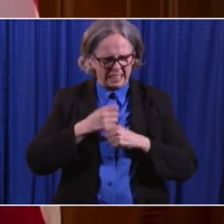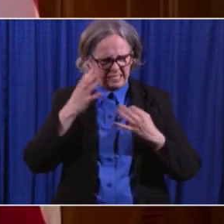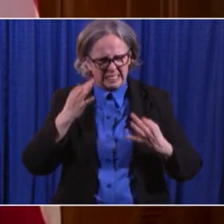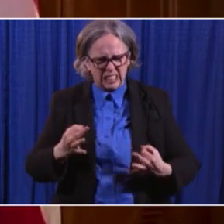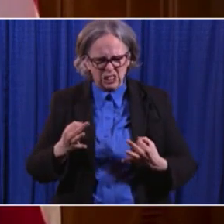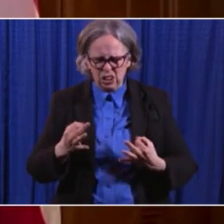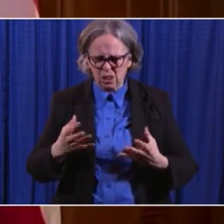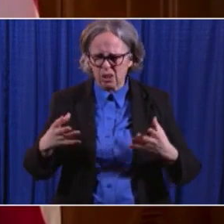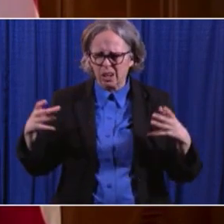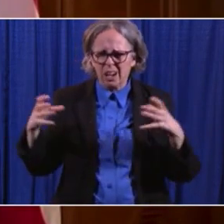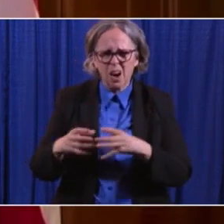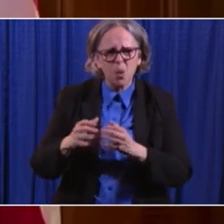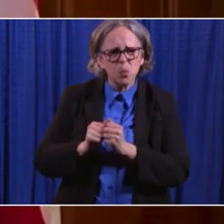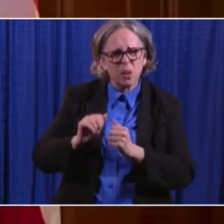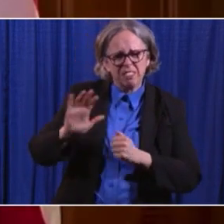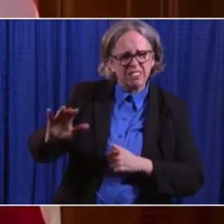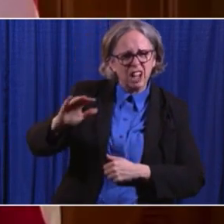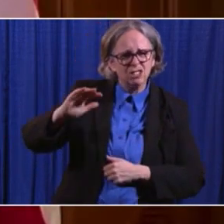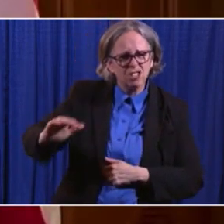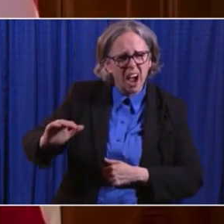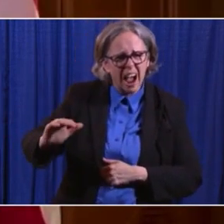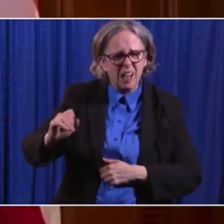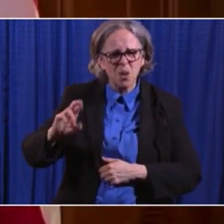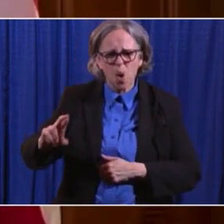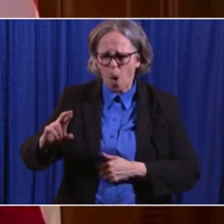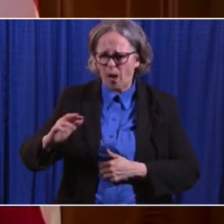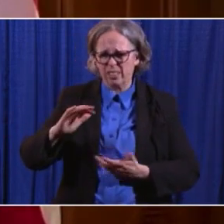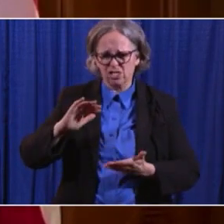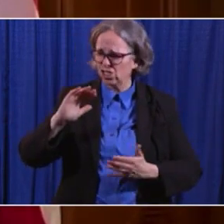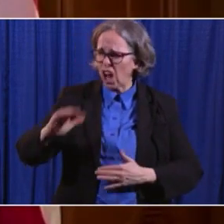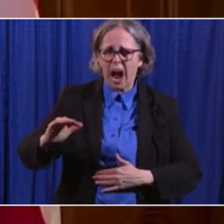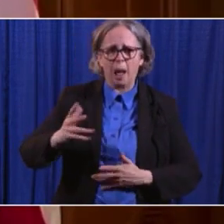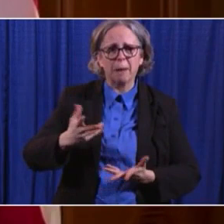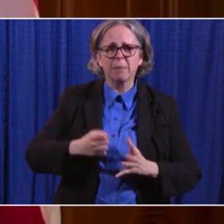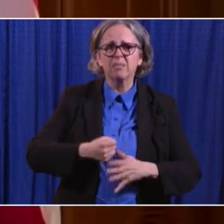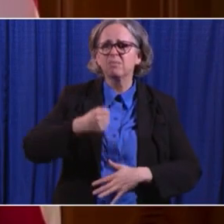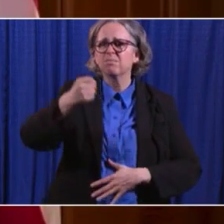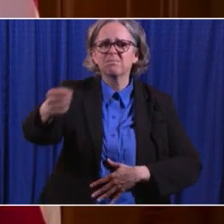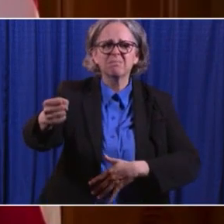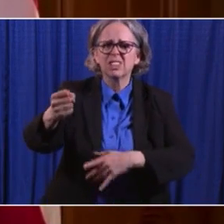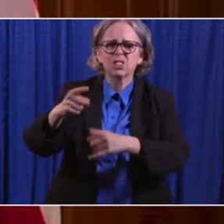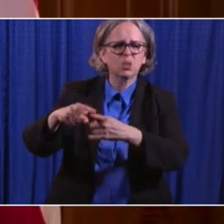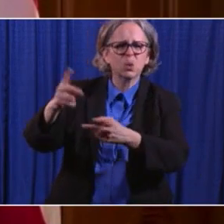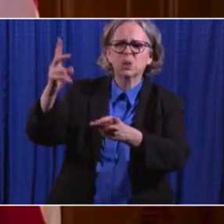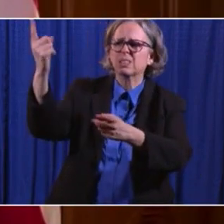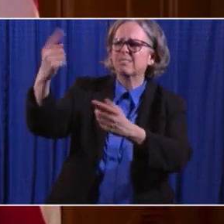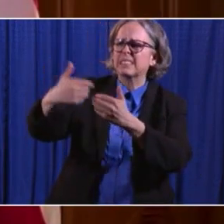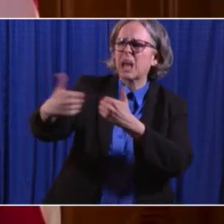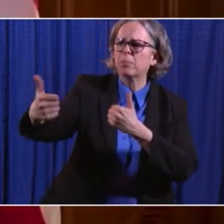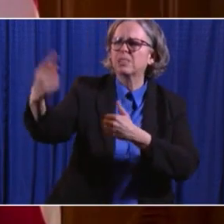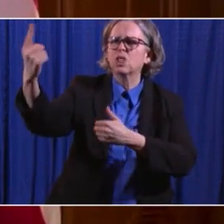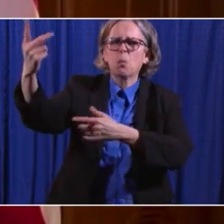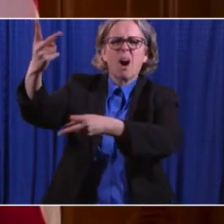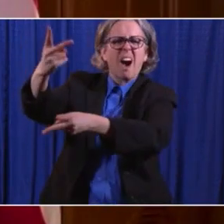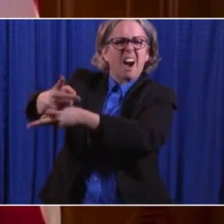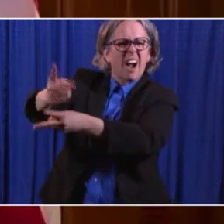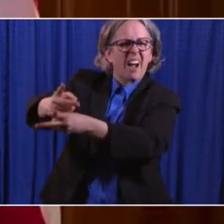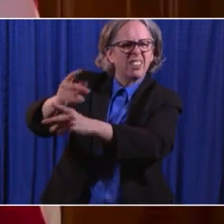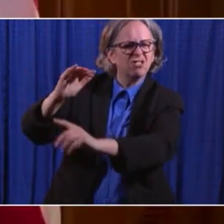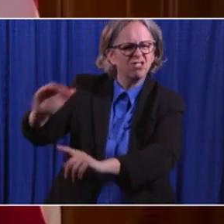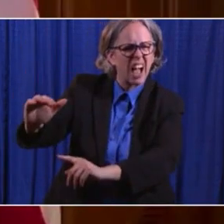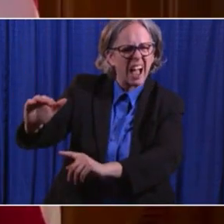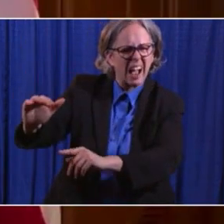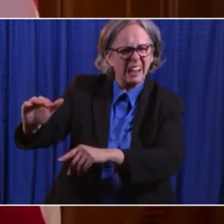the critical treatment that they need. In a few moments, we'll hear from a father who had to make the heartbreaking